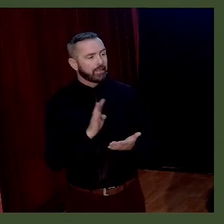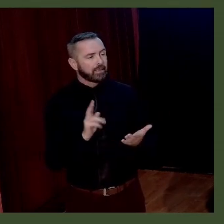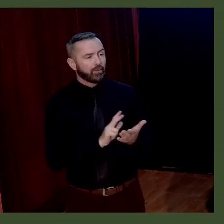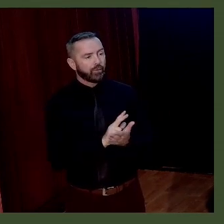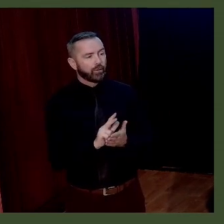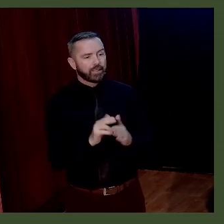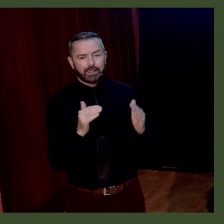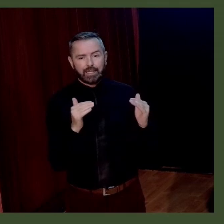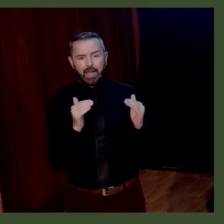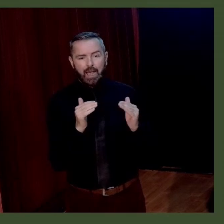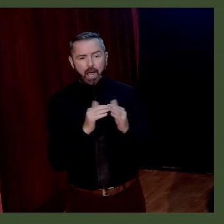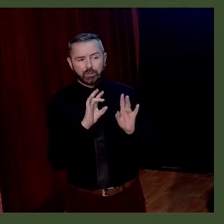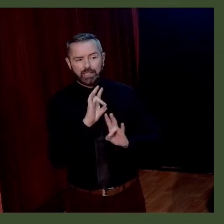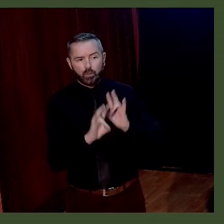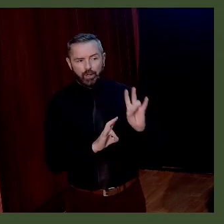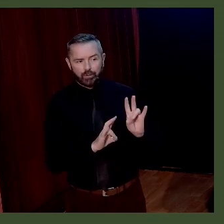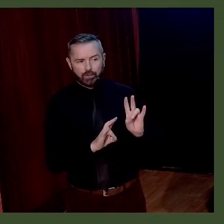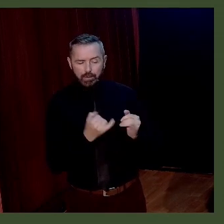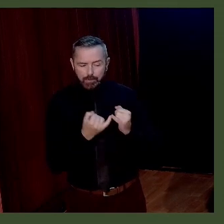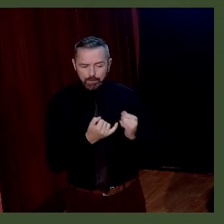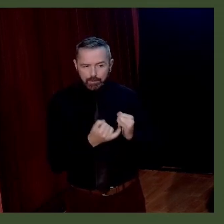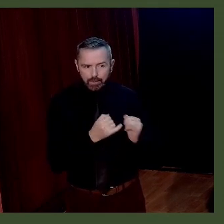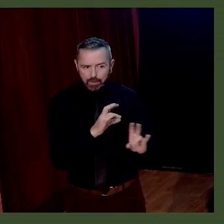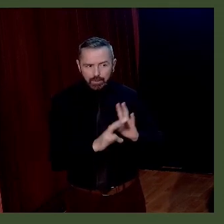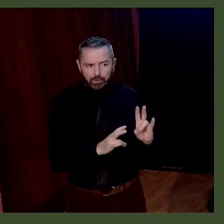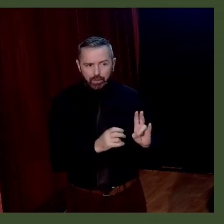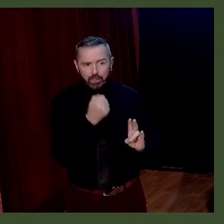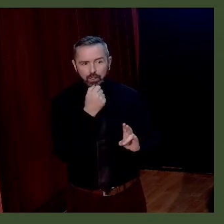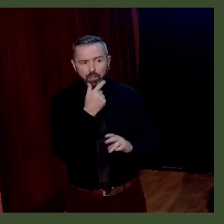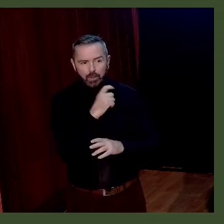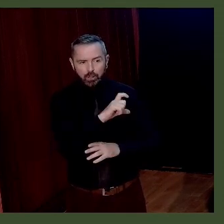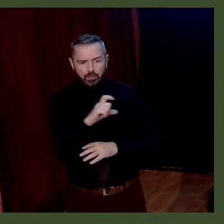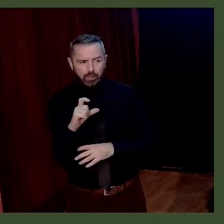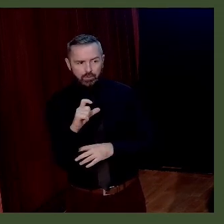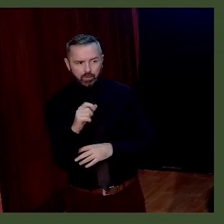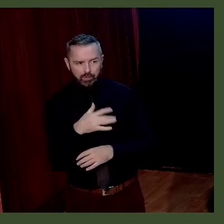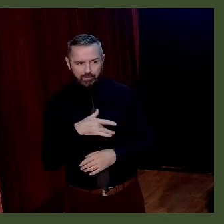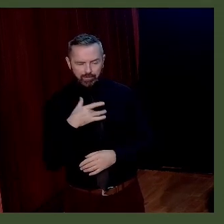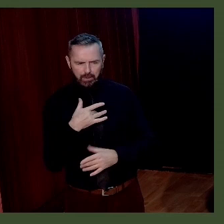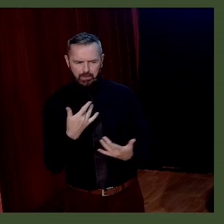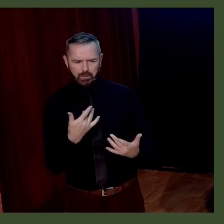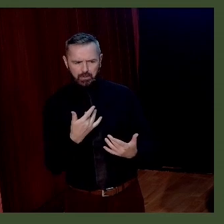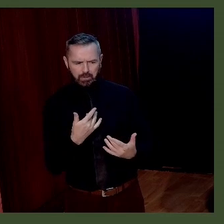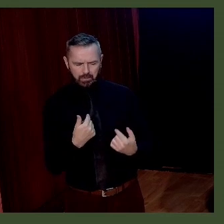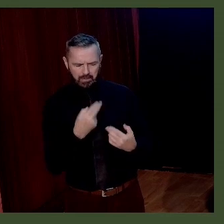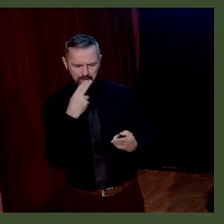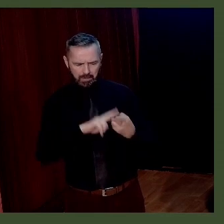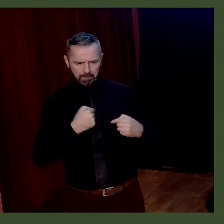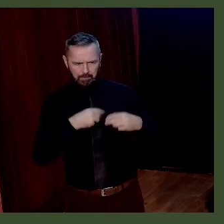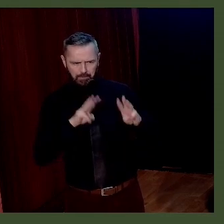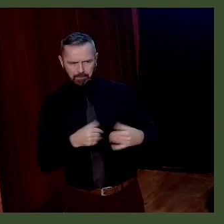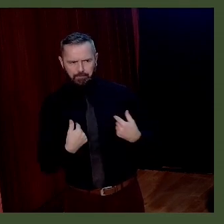housing inquiry, which was a very comprehensive inquiry, and Dublin Corporation felt that they were very hard done by in it, said